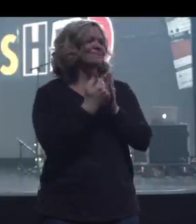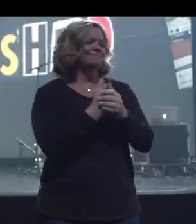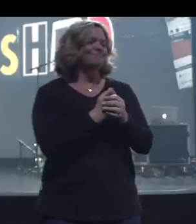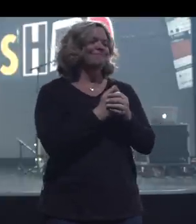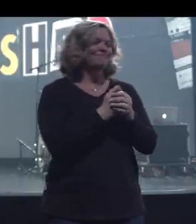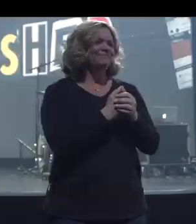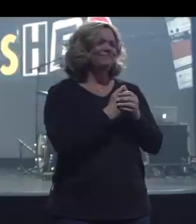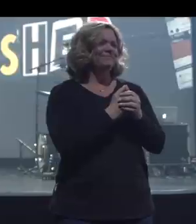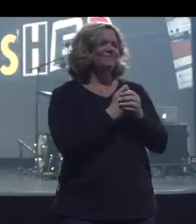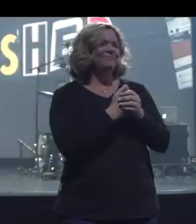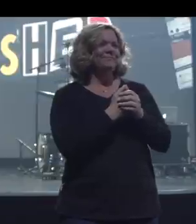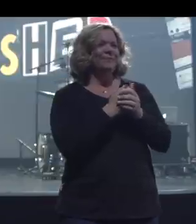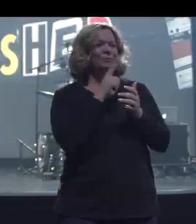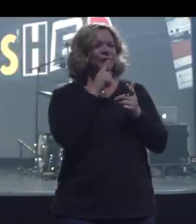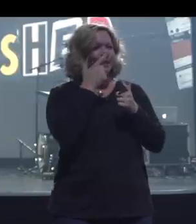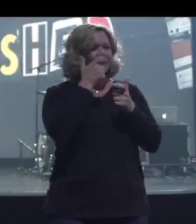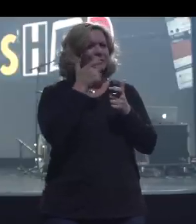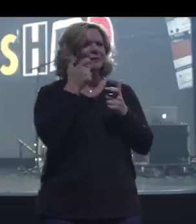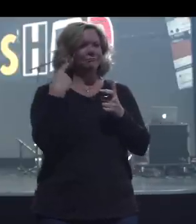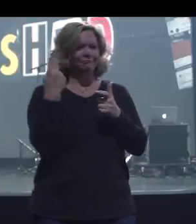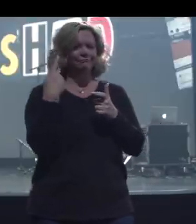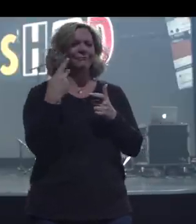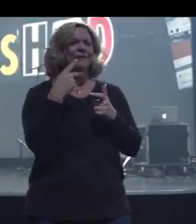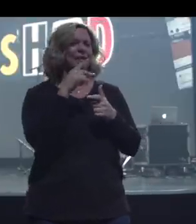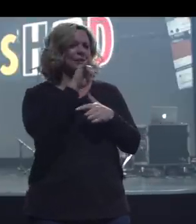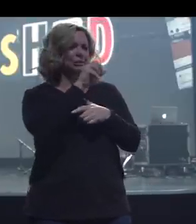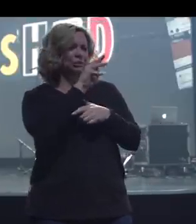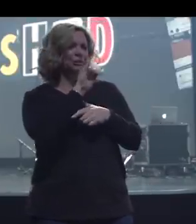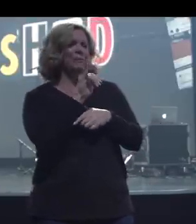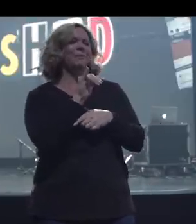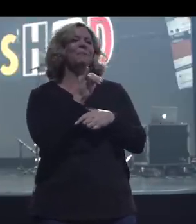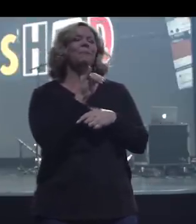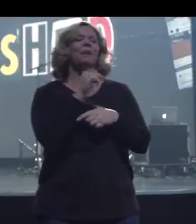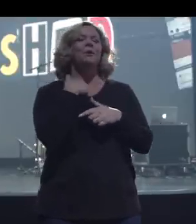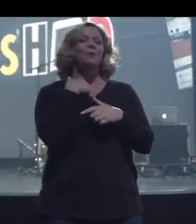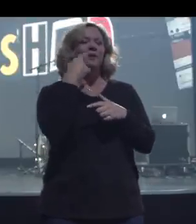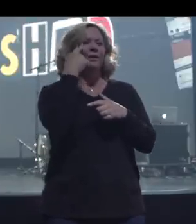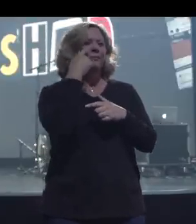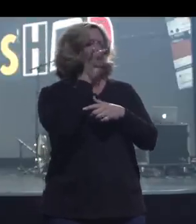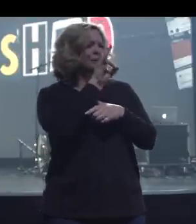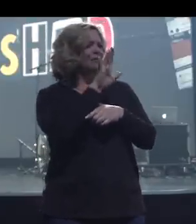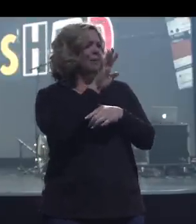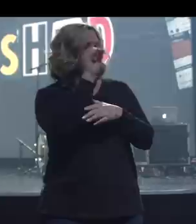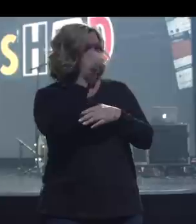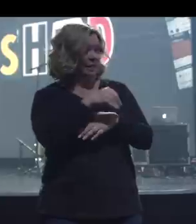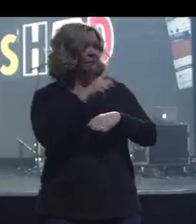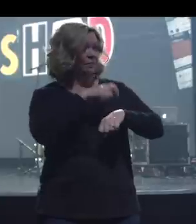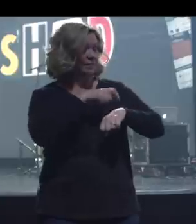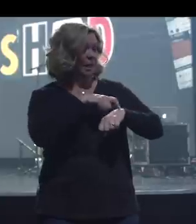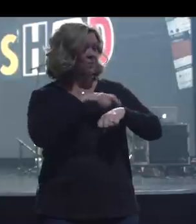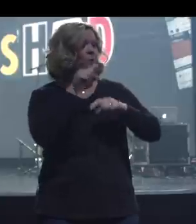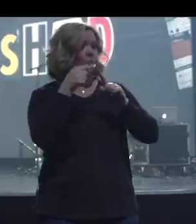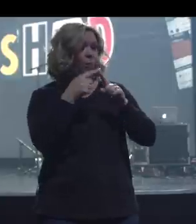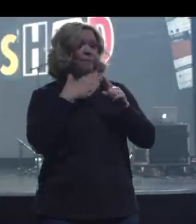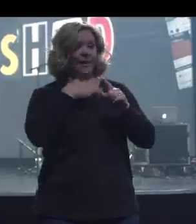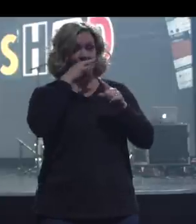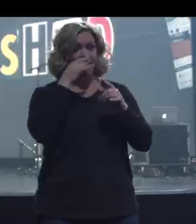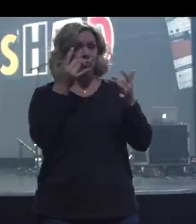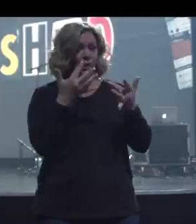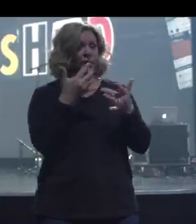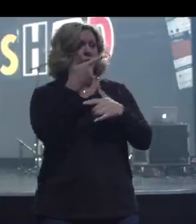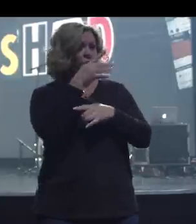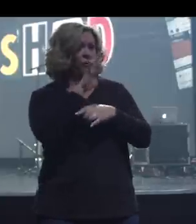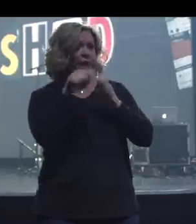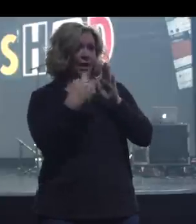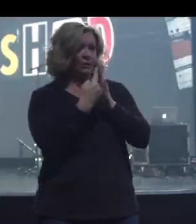And here's what's so interesting to Jamie and I. We would estimate that 75% of the time when they waited 24 hours,